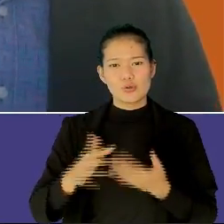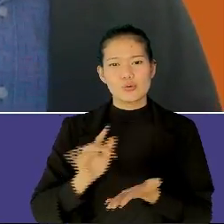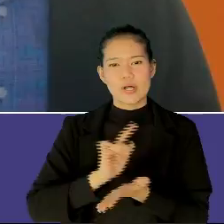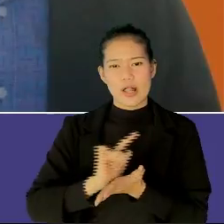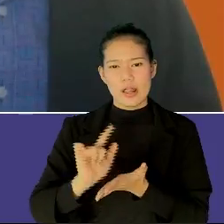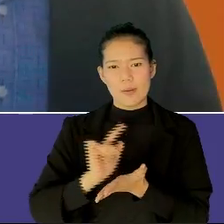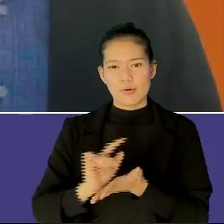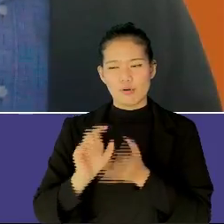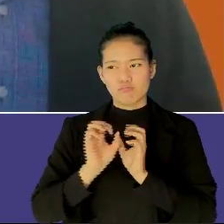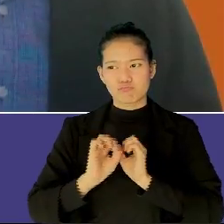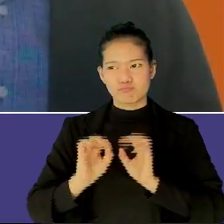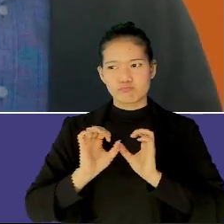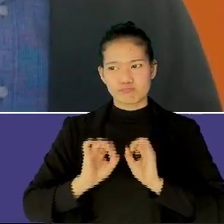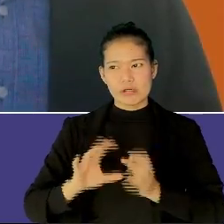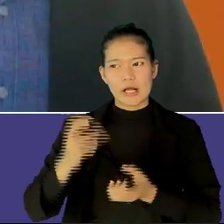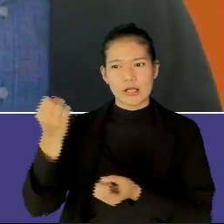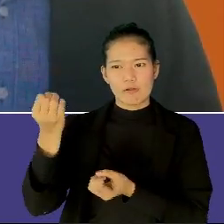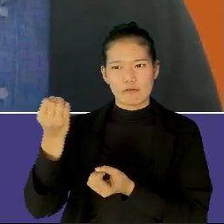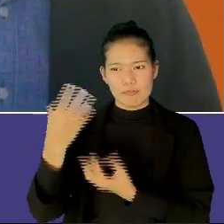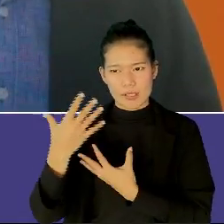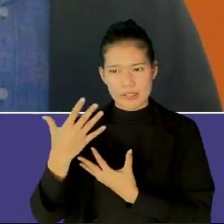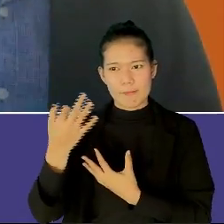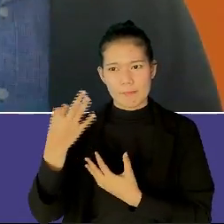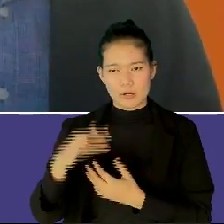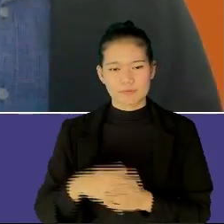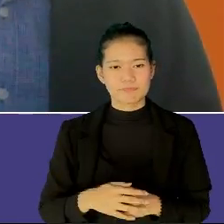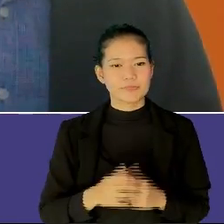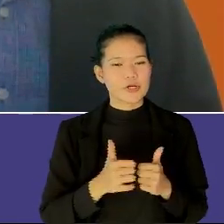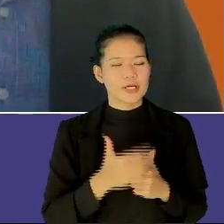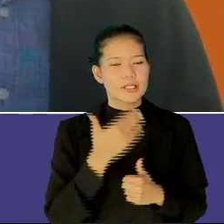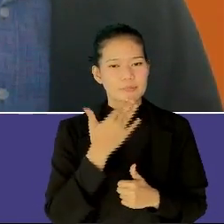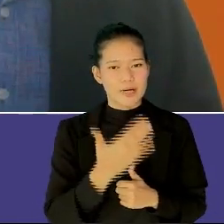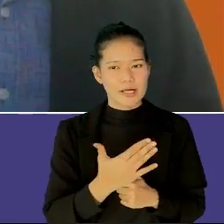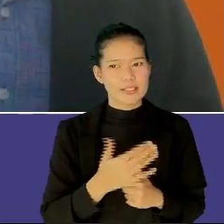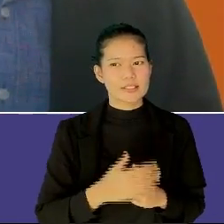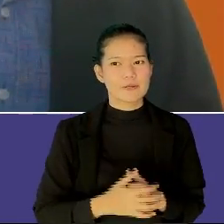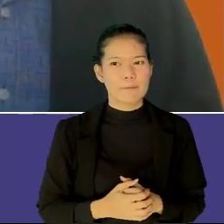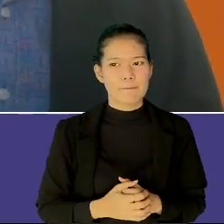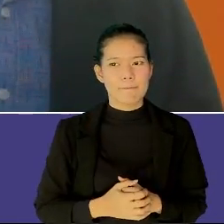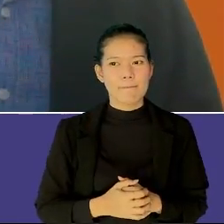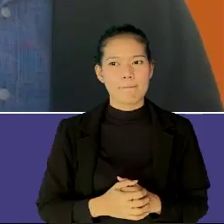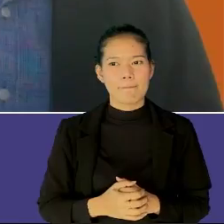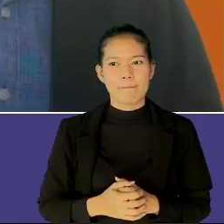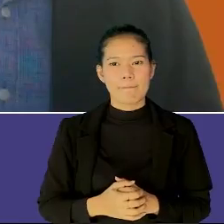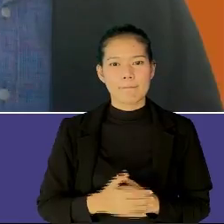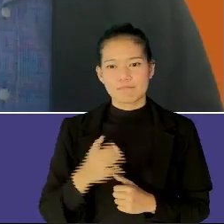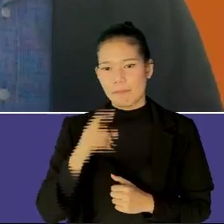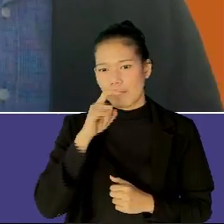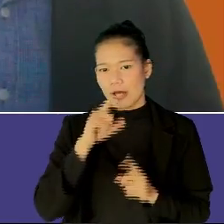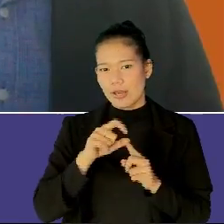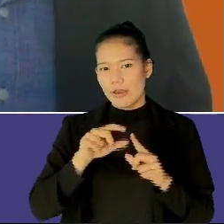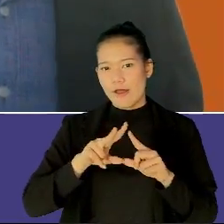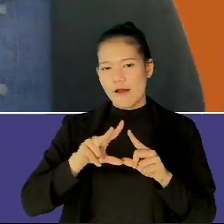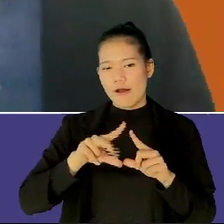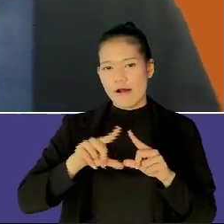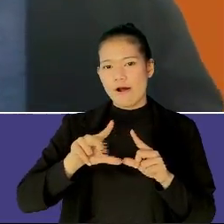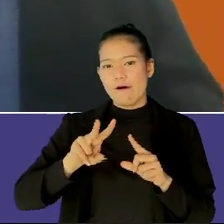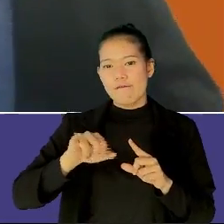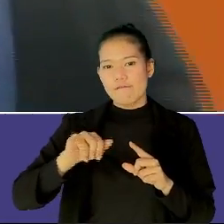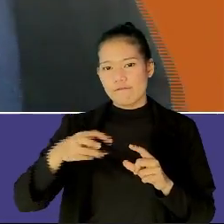we hopefully will hear from you very soon. Okay. Thank you very much, Ed Davis, and all of the